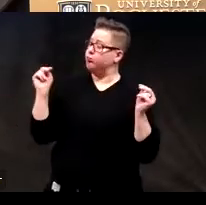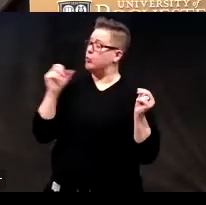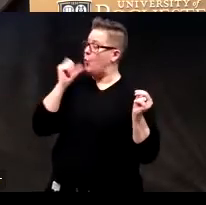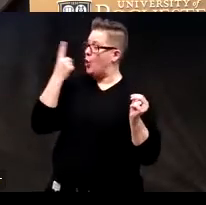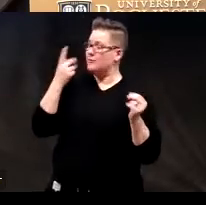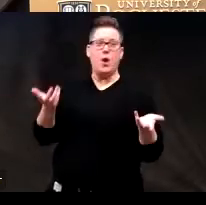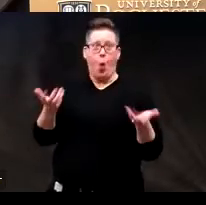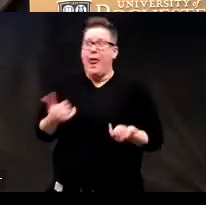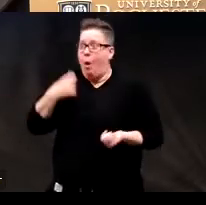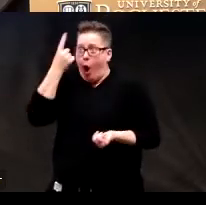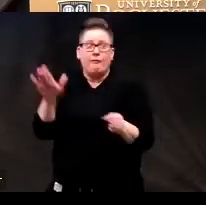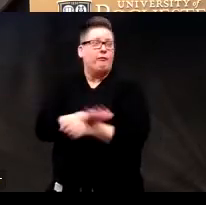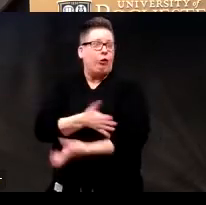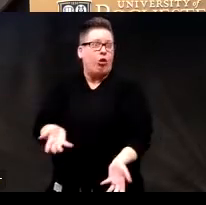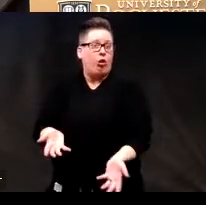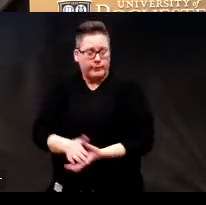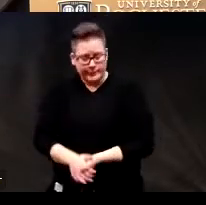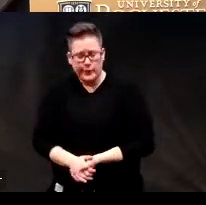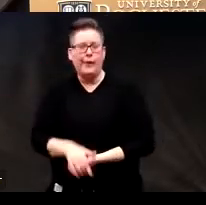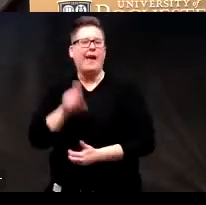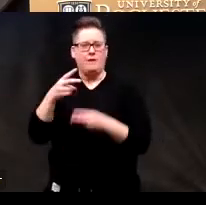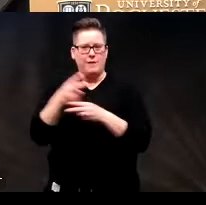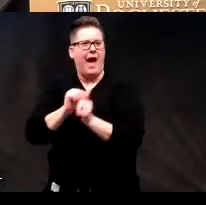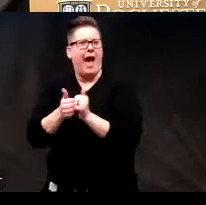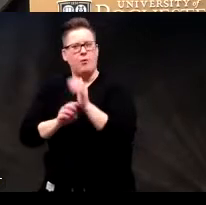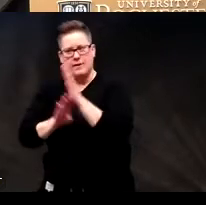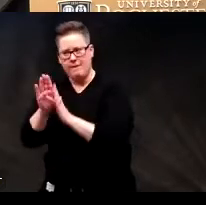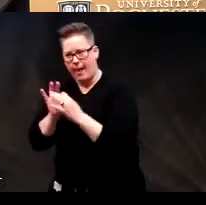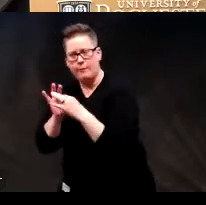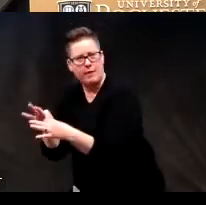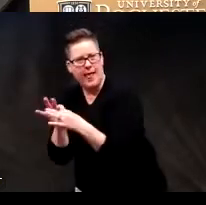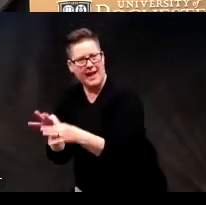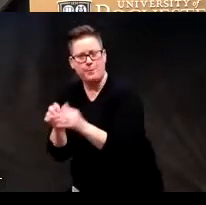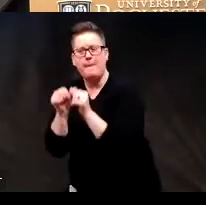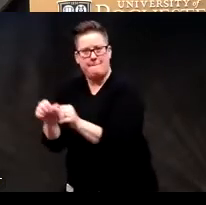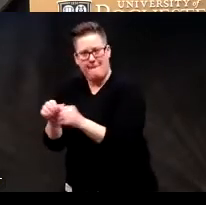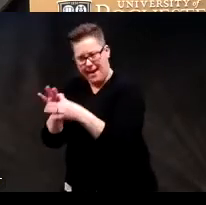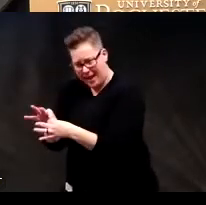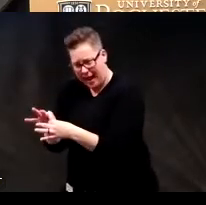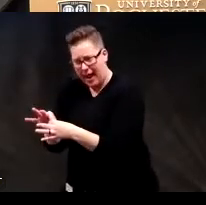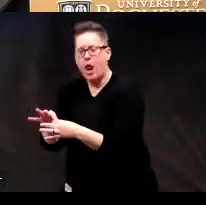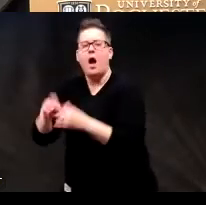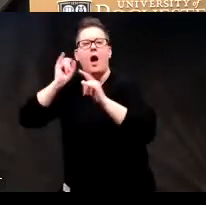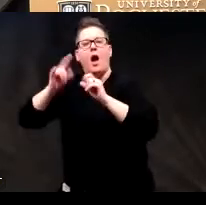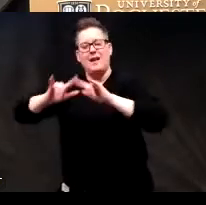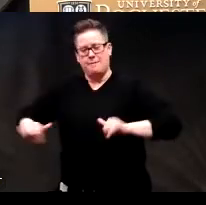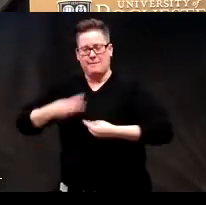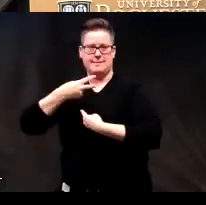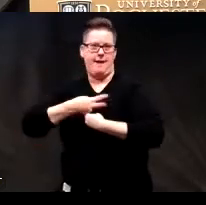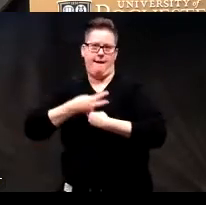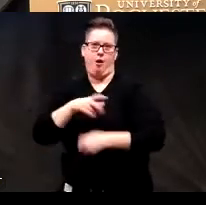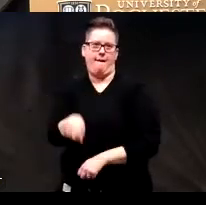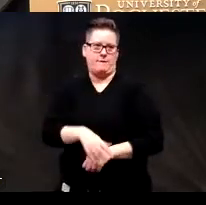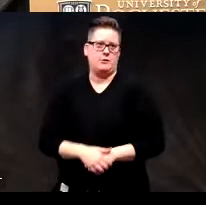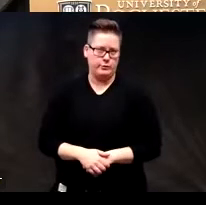find ways to develop these relationships, to maintain them, and to take care of ourselves at the same time. So